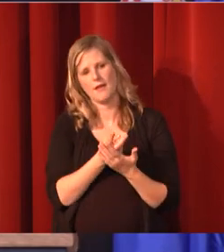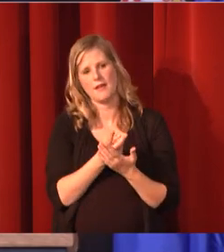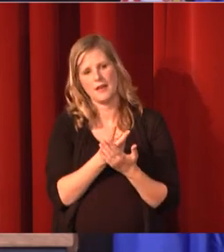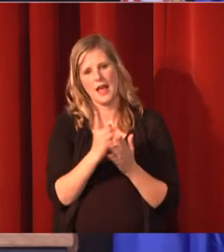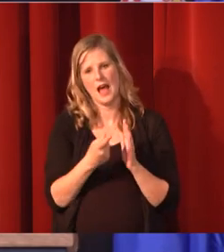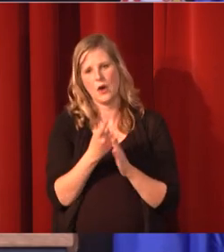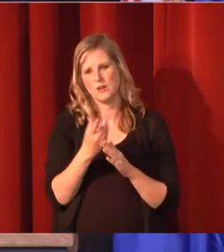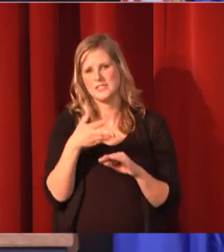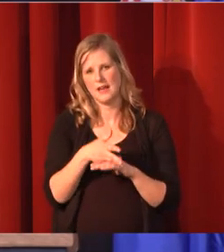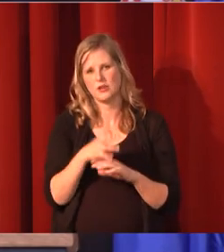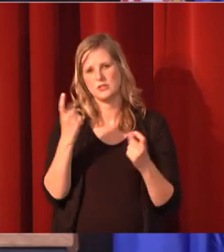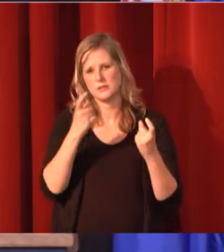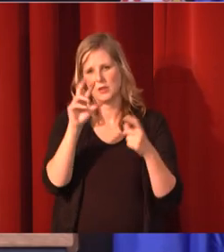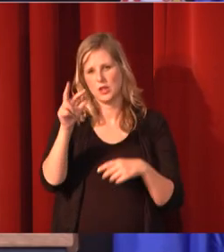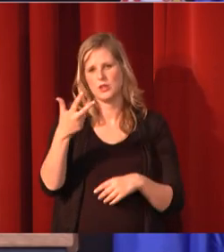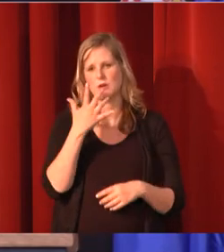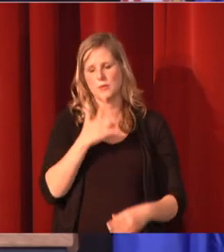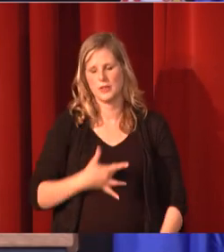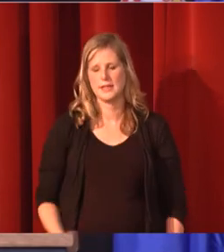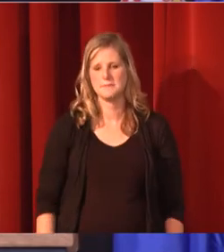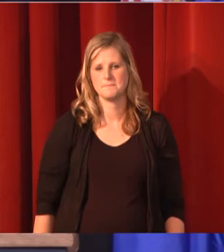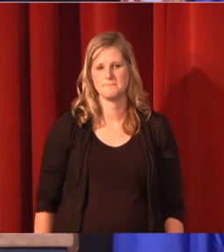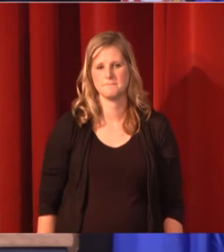celebrating her third birthday I